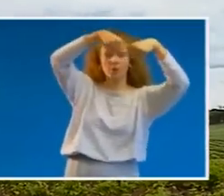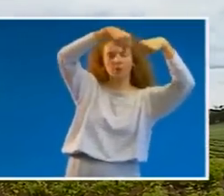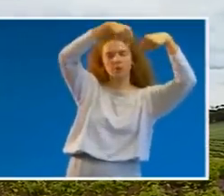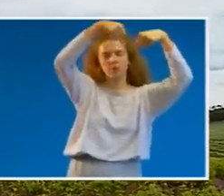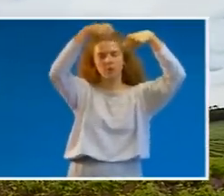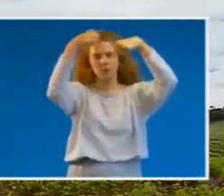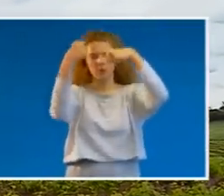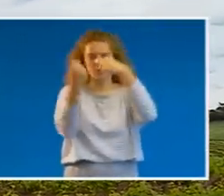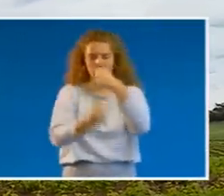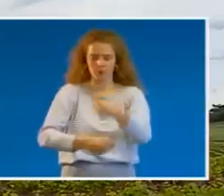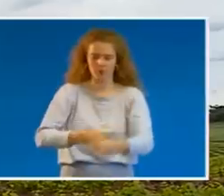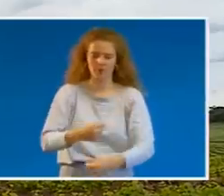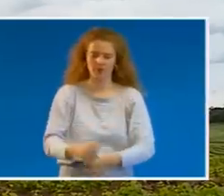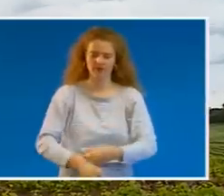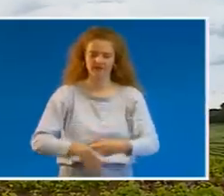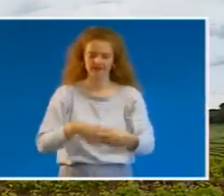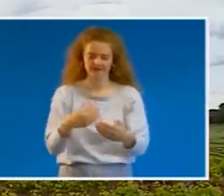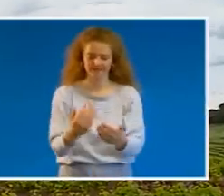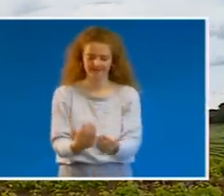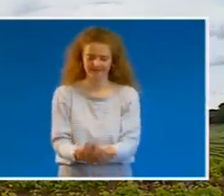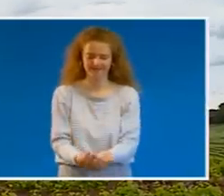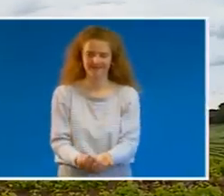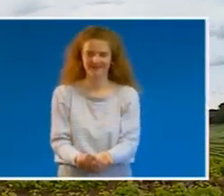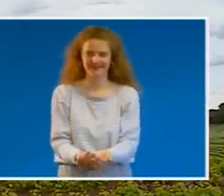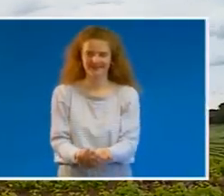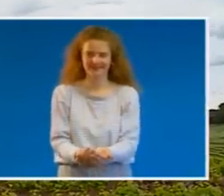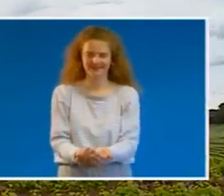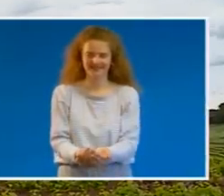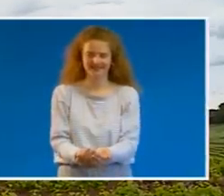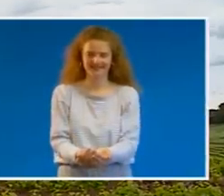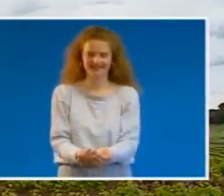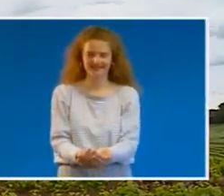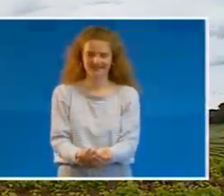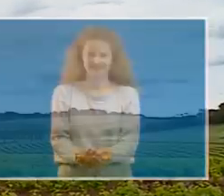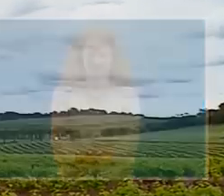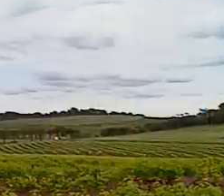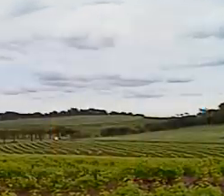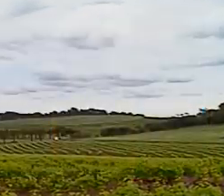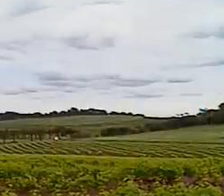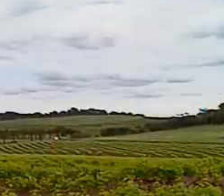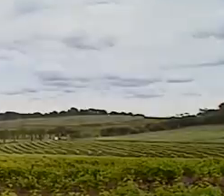blows, the apples fall. And here is a basket to gather them all.